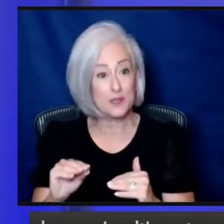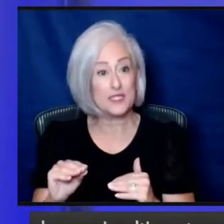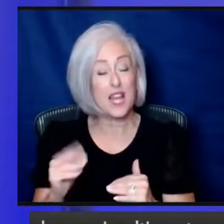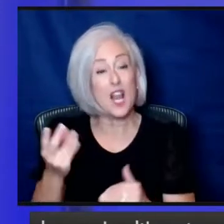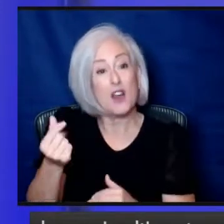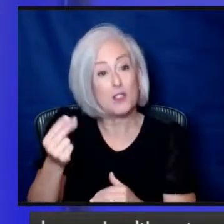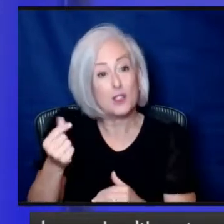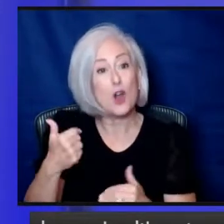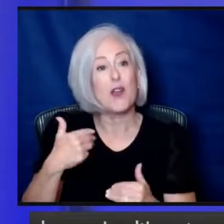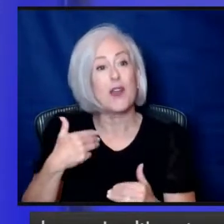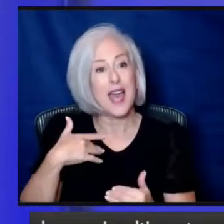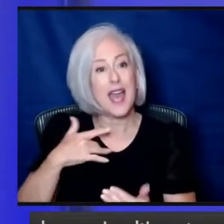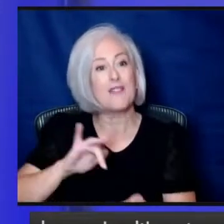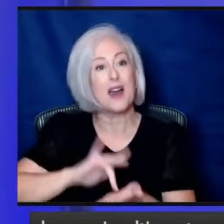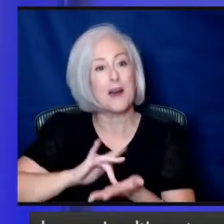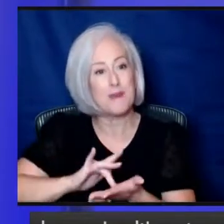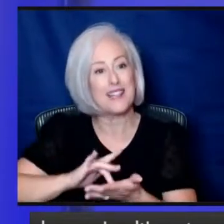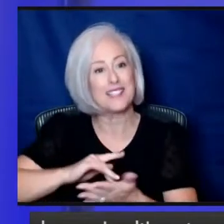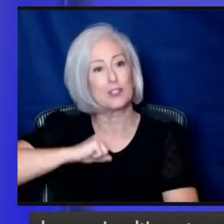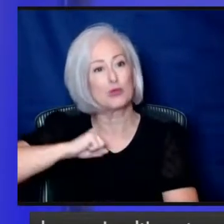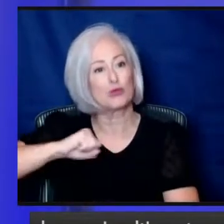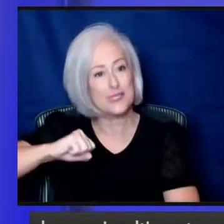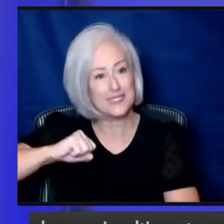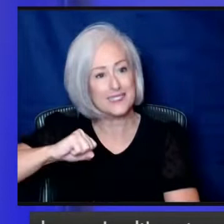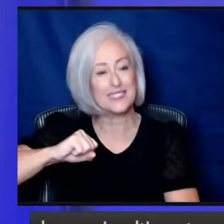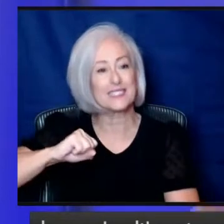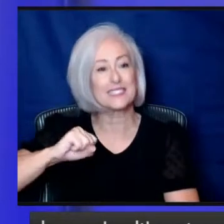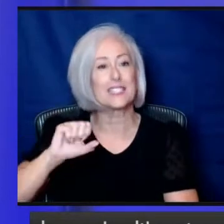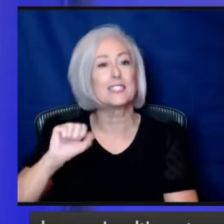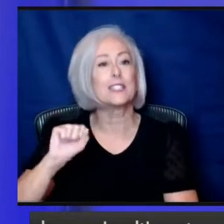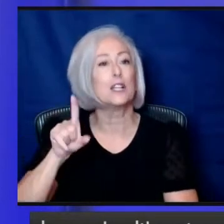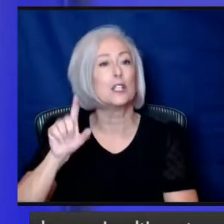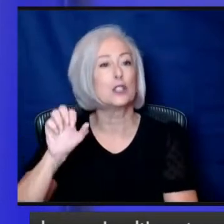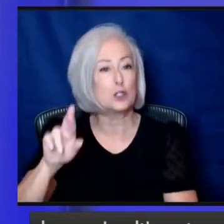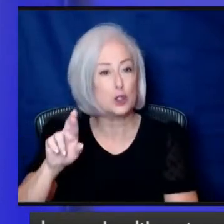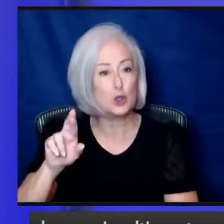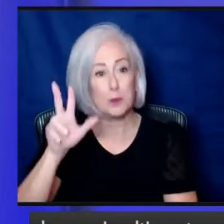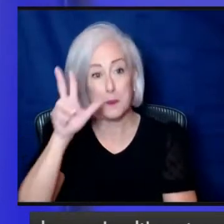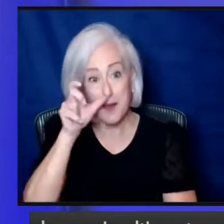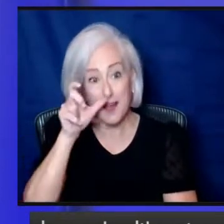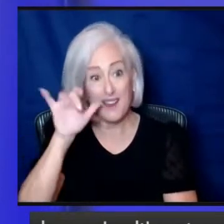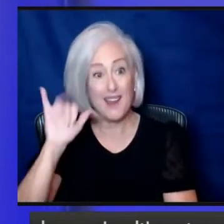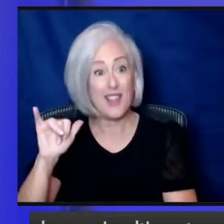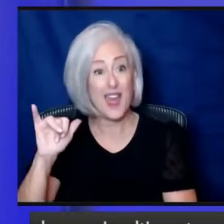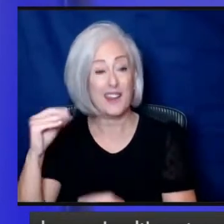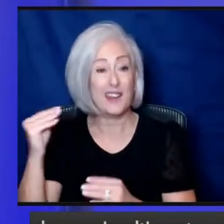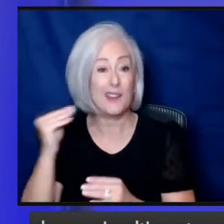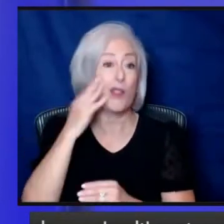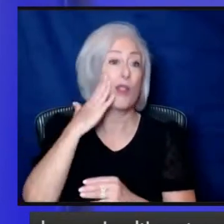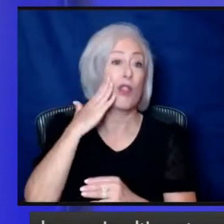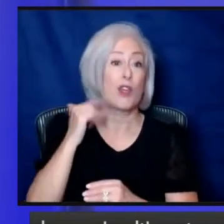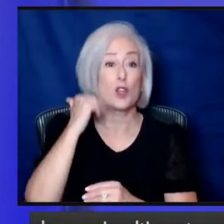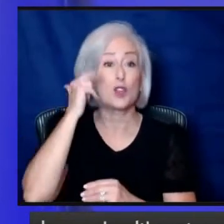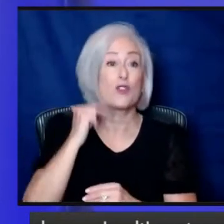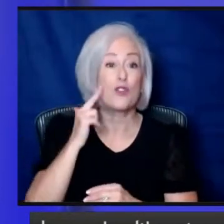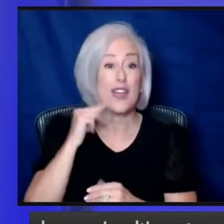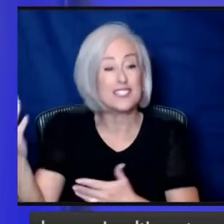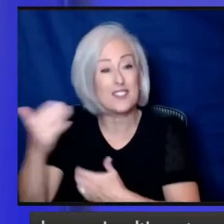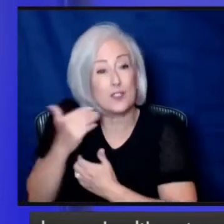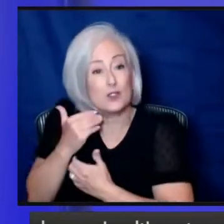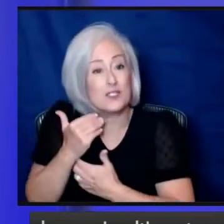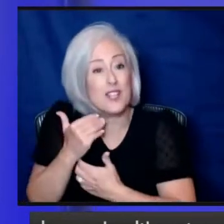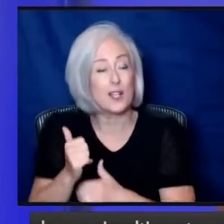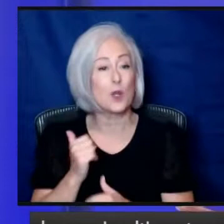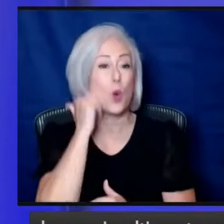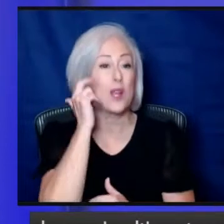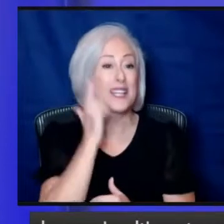drug-resistant superbug, though. That could transfer to your face when you're snuggling with them or they're licking you or kissing you. That's not good.